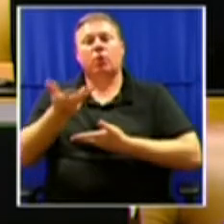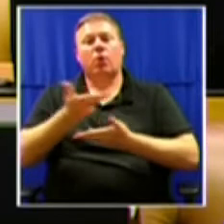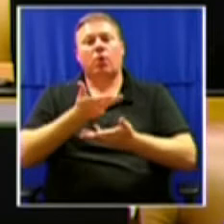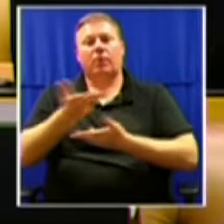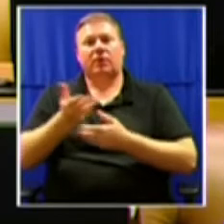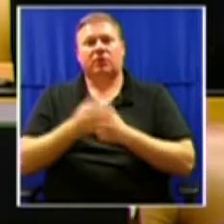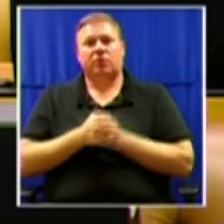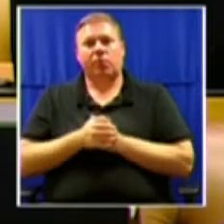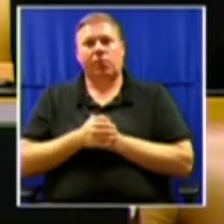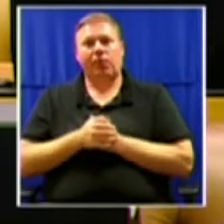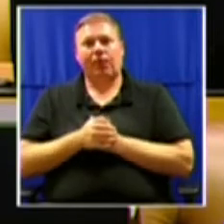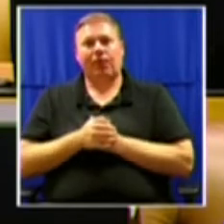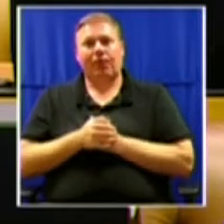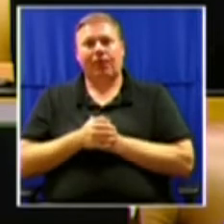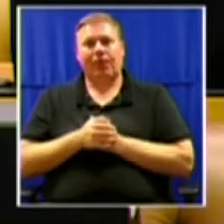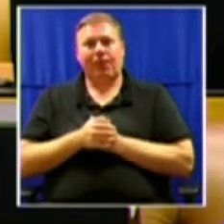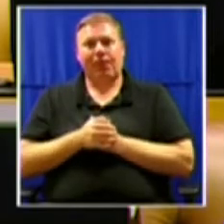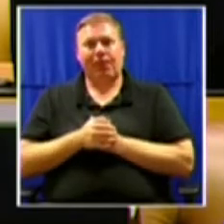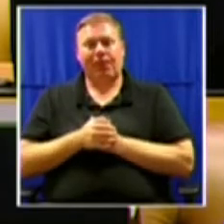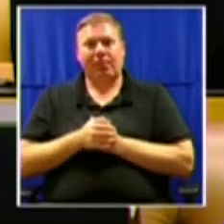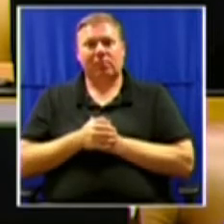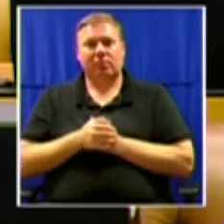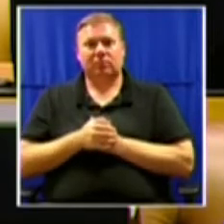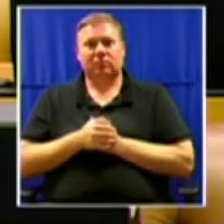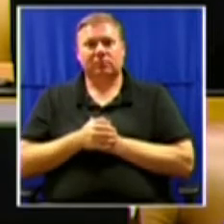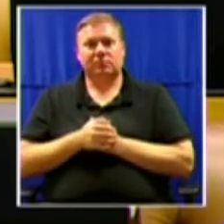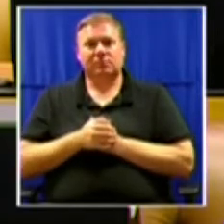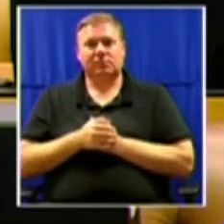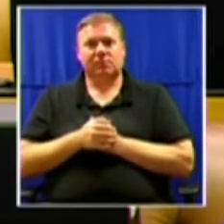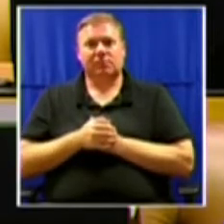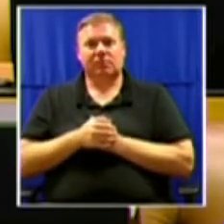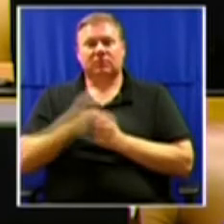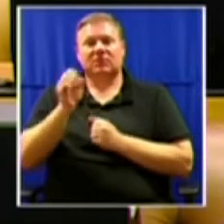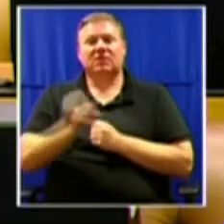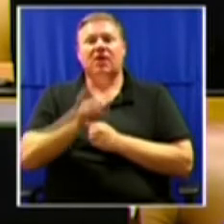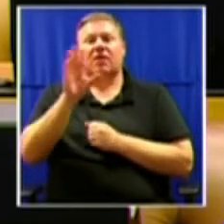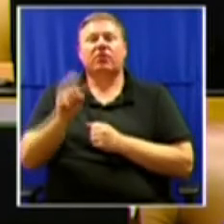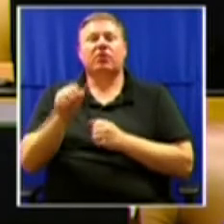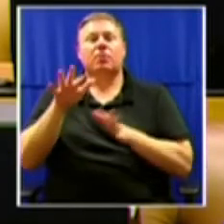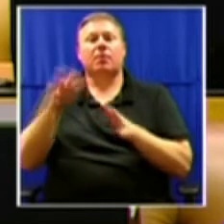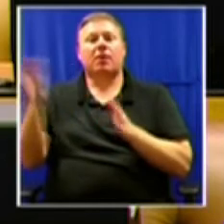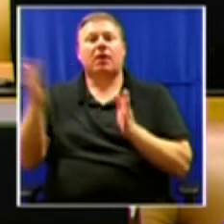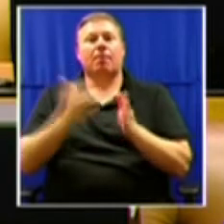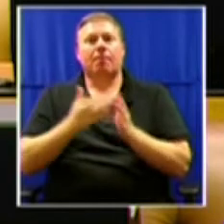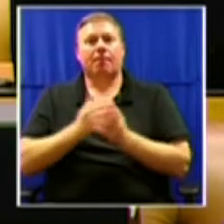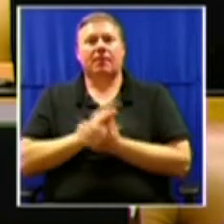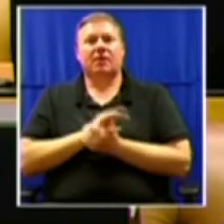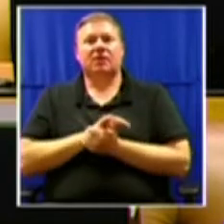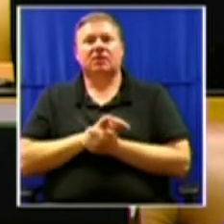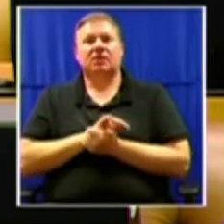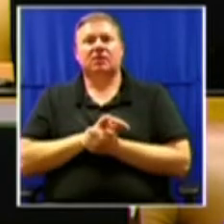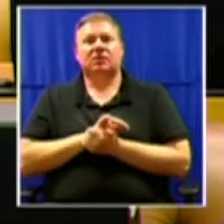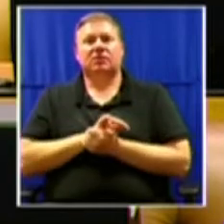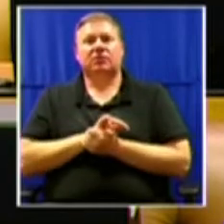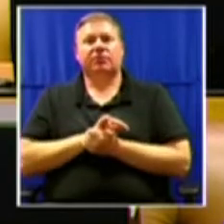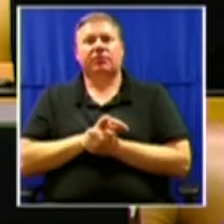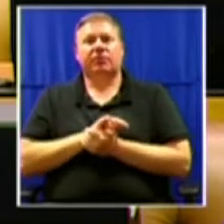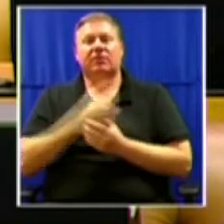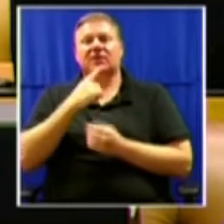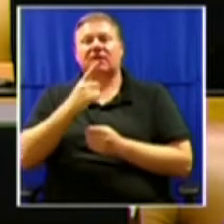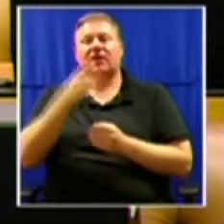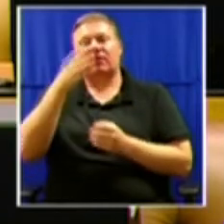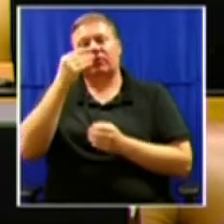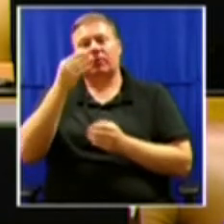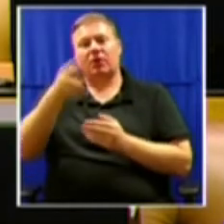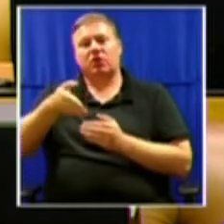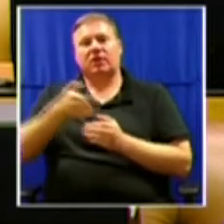Honourable Chair, with the cooperation of the South Africans that will come forward and say, we have this information,